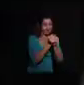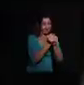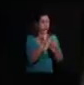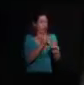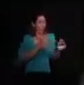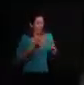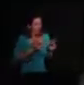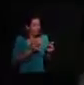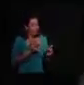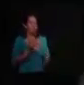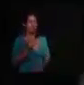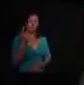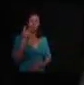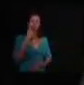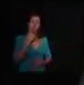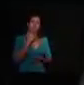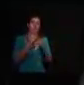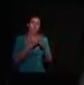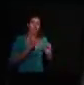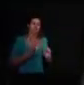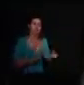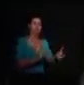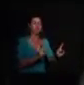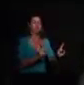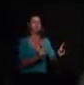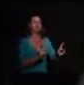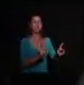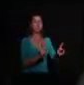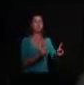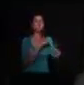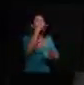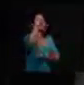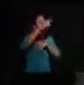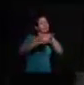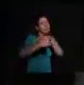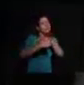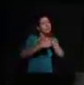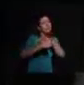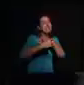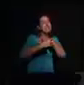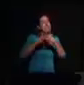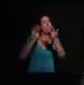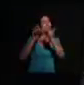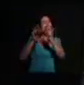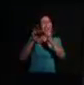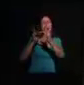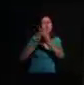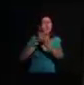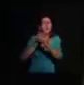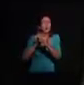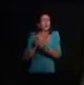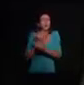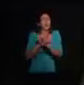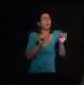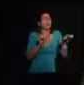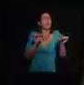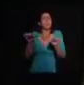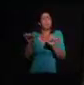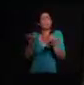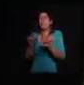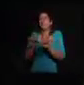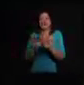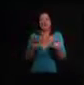excited at that opportunity because at the time online learning environments were just really starting to take off. Of course. And they